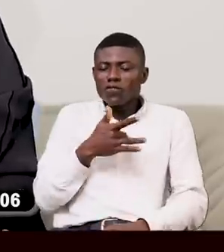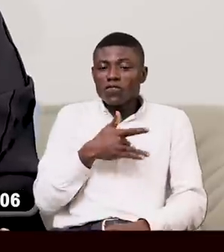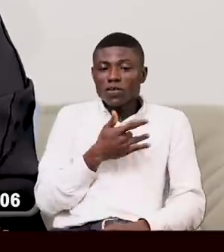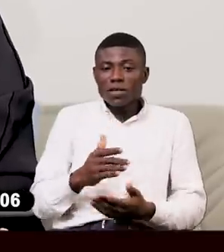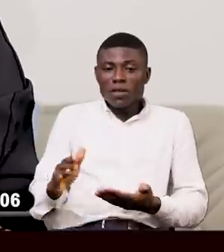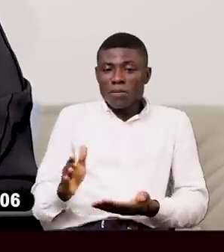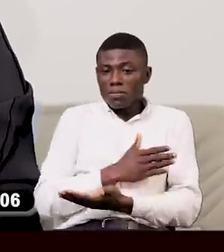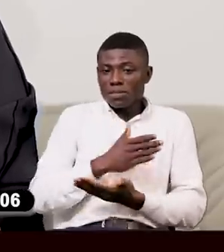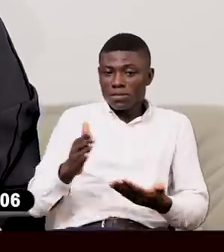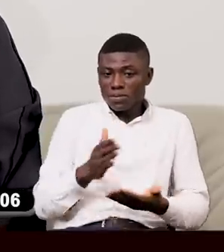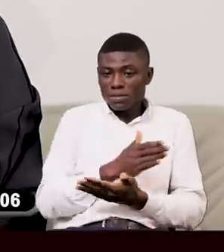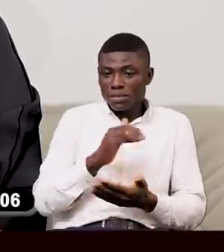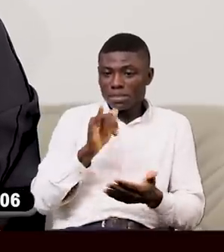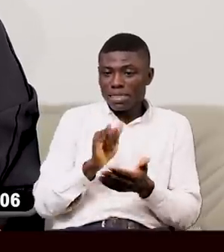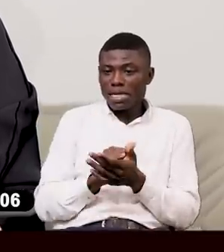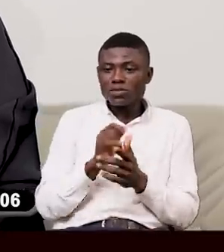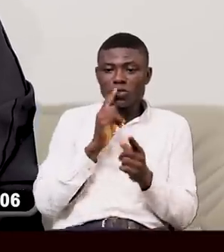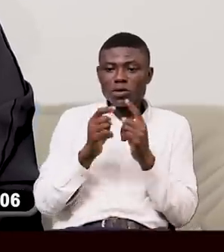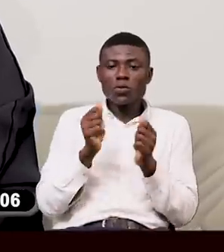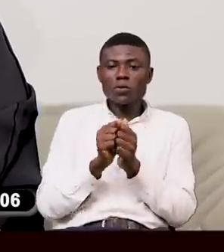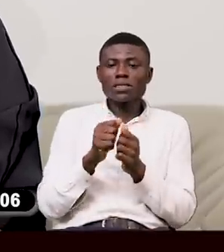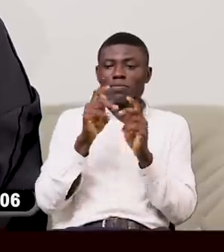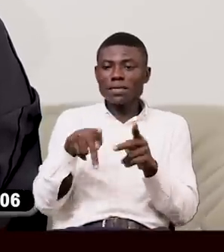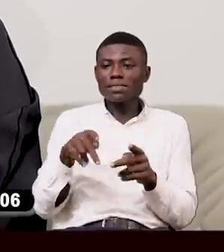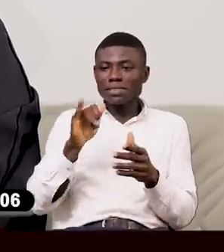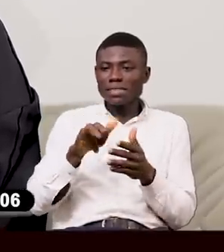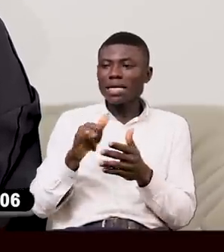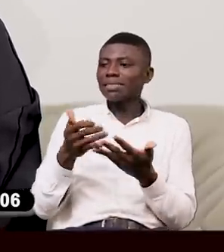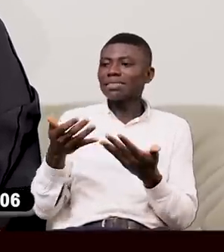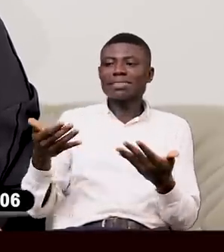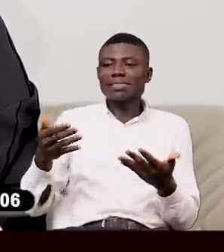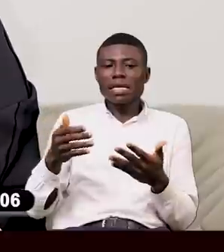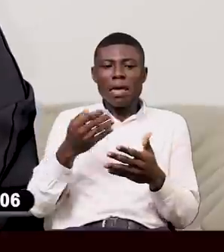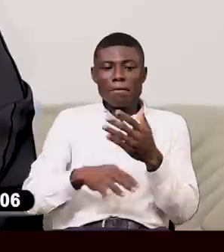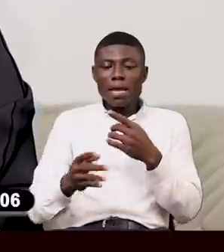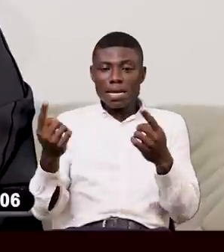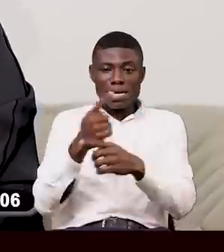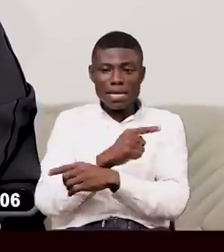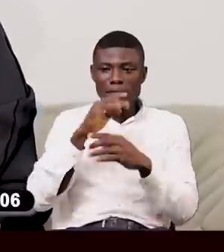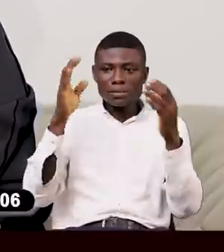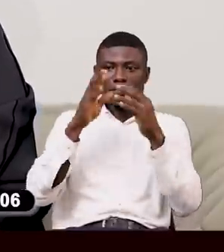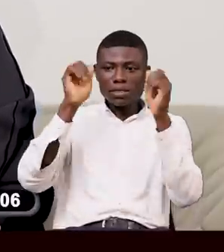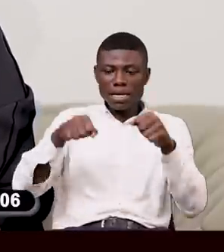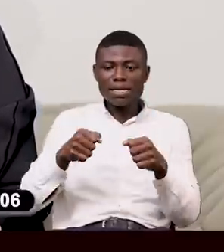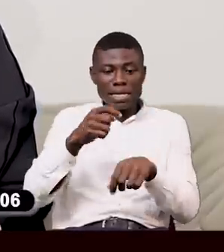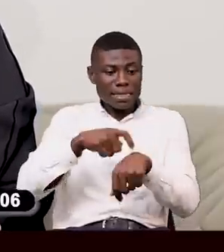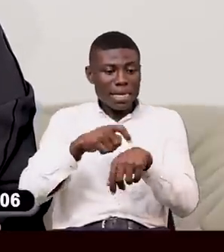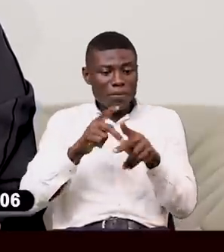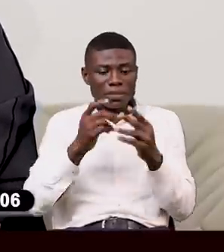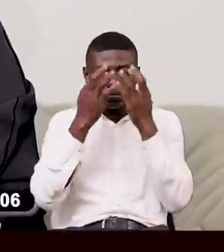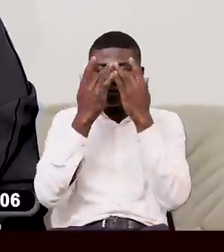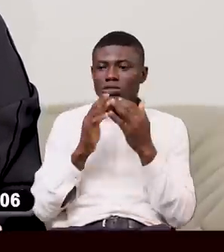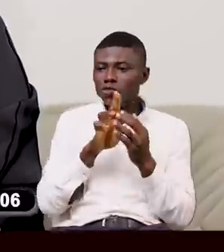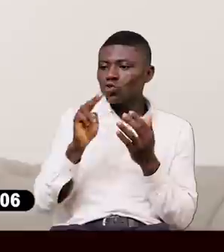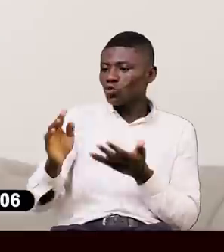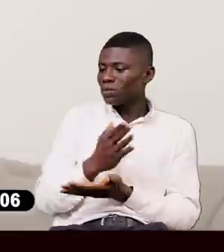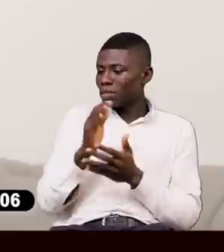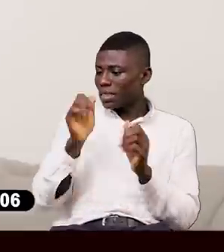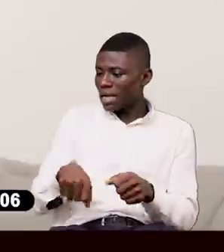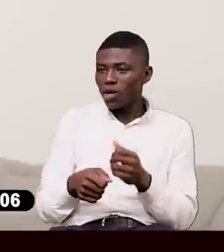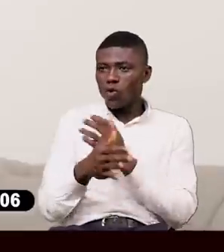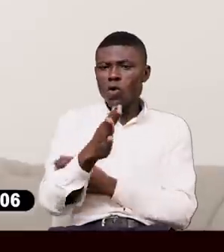Enyuma ekasa chiri obi ne birthday. Yes. Ekasa chiri obi bra osu. Yes. Ekasa chiri obi ne nijim. Yes. Nyame ayo